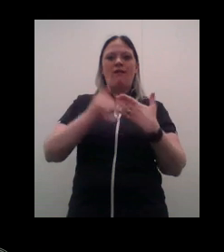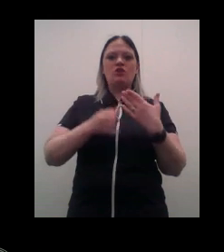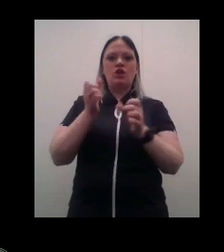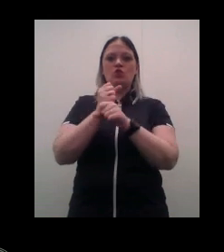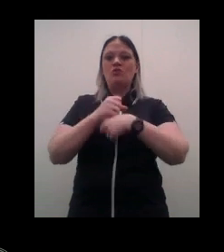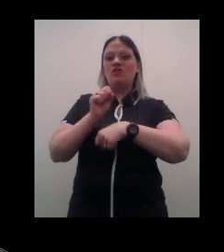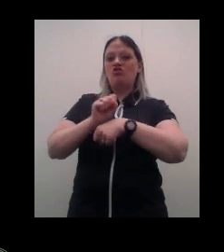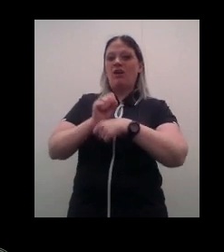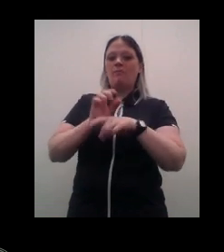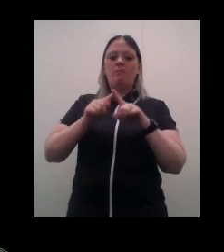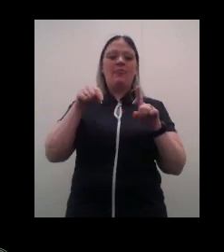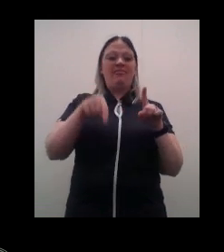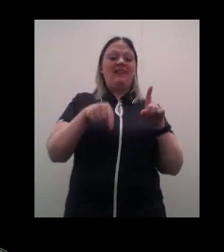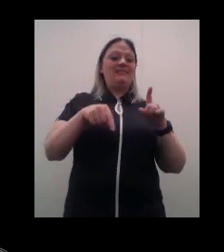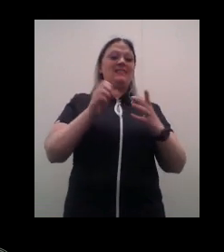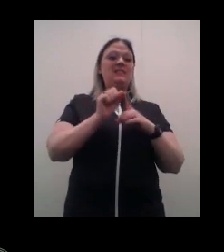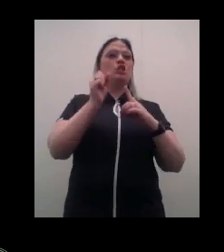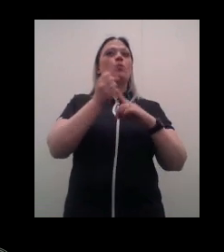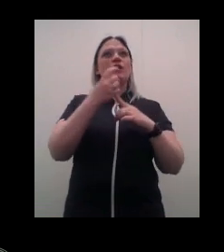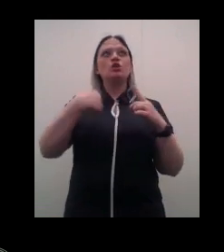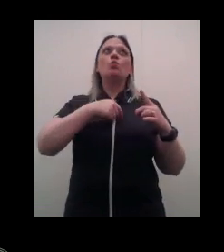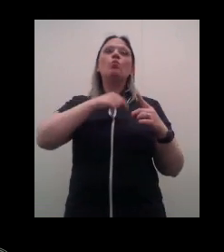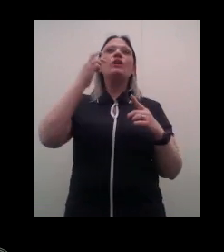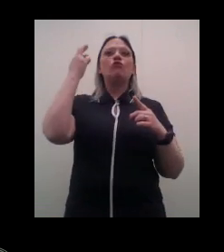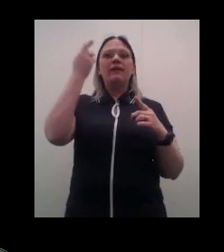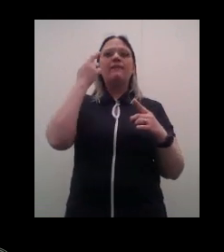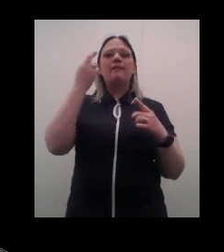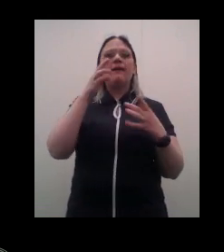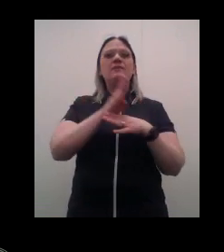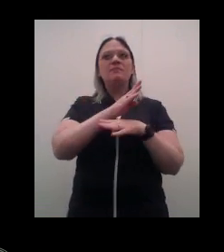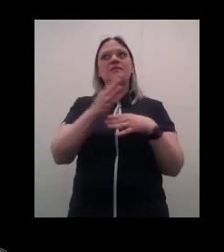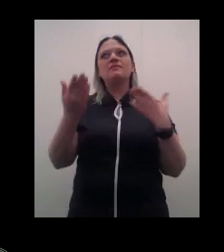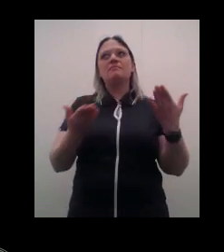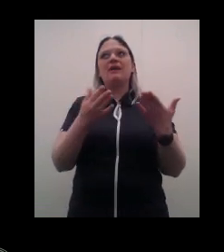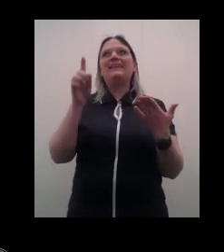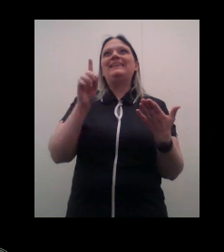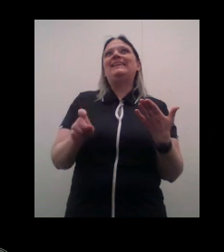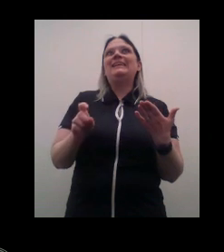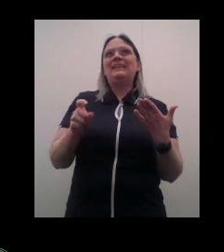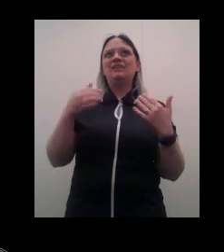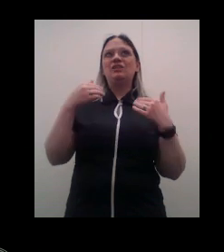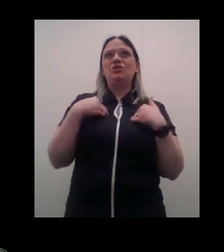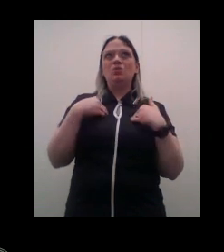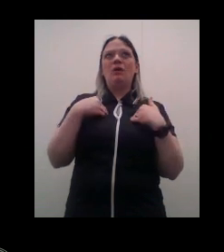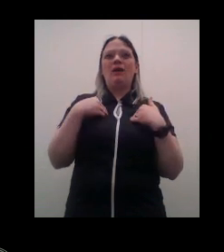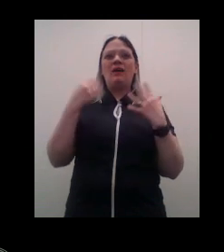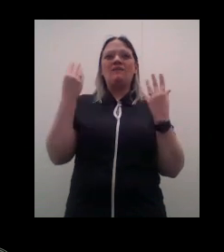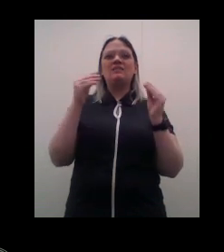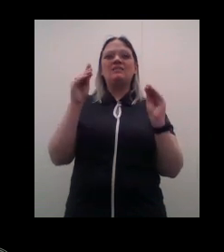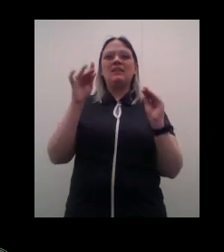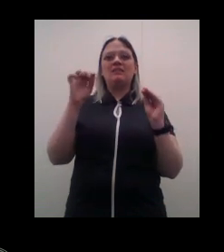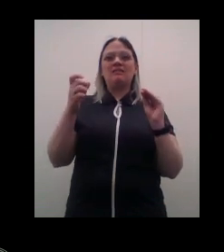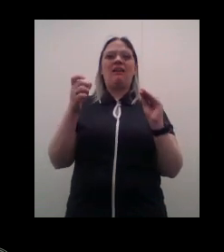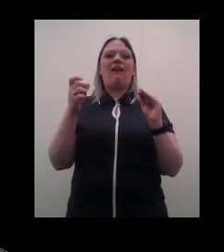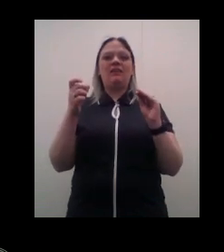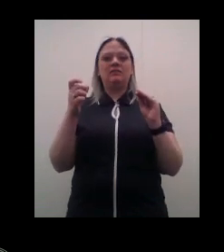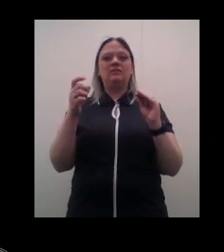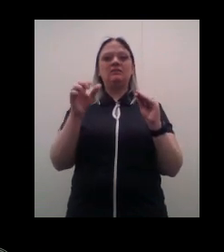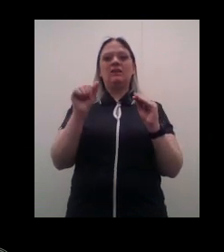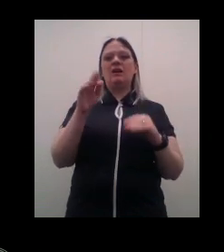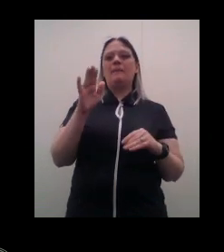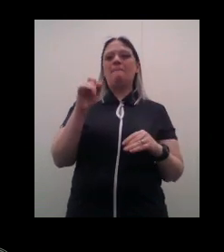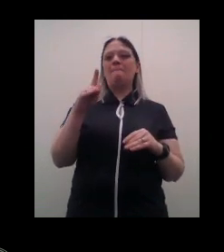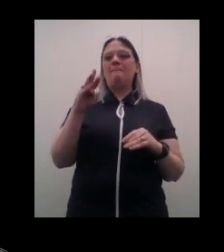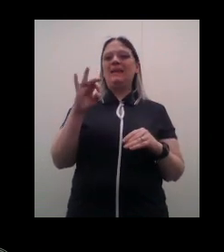in this situation we realize that a business might need to get a sales tax abatement for up to $100,000 to